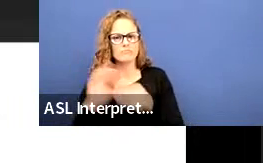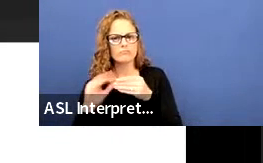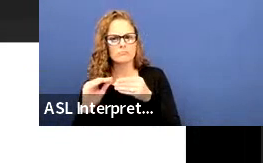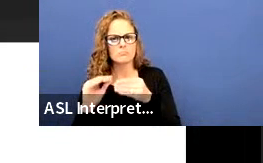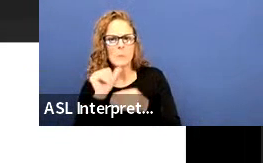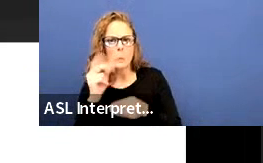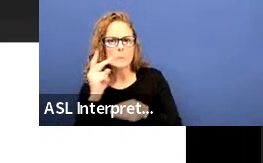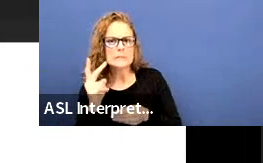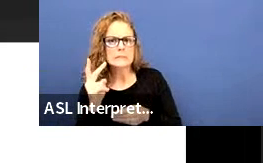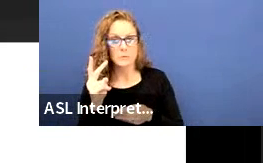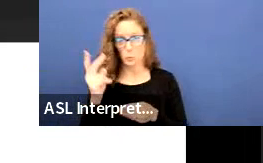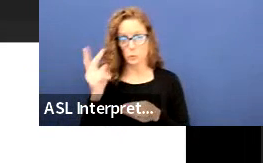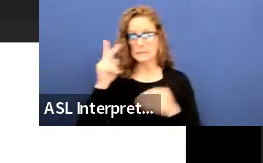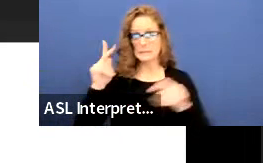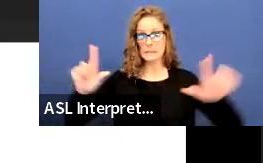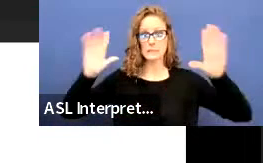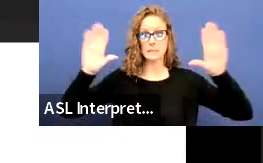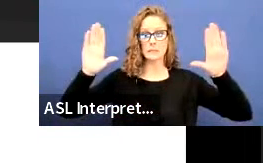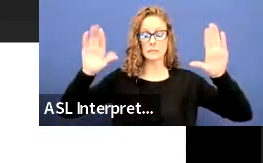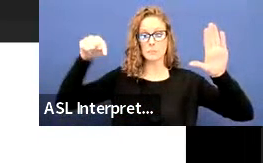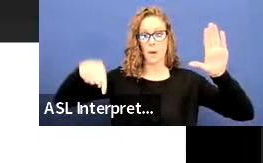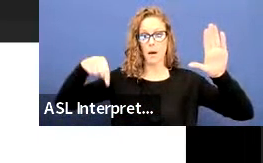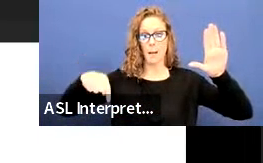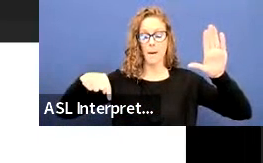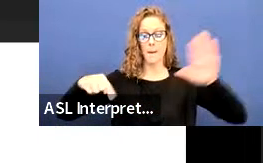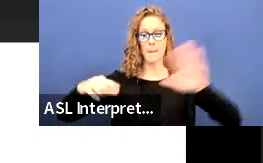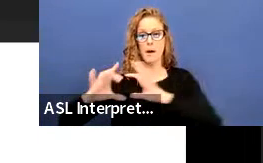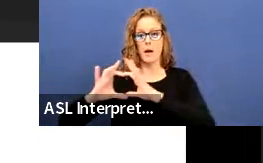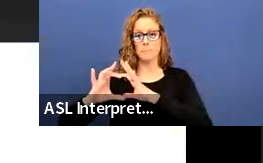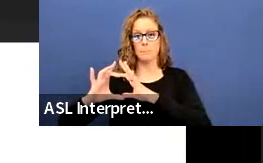There should be a globe.